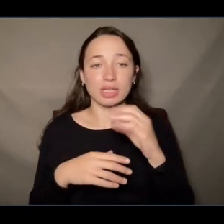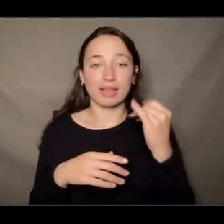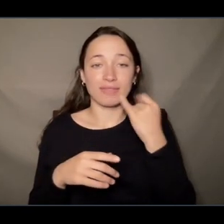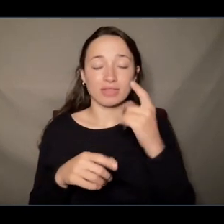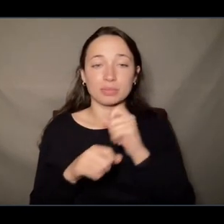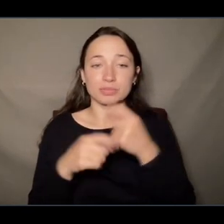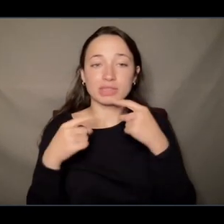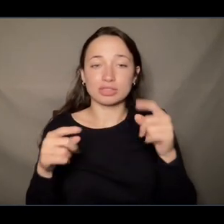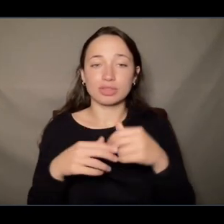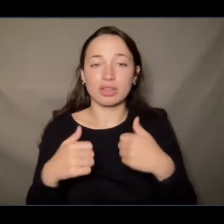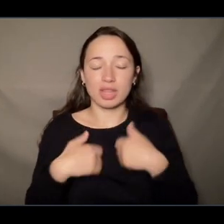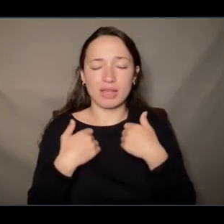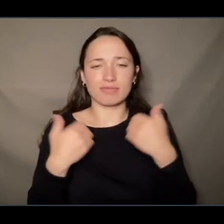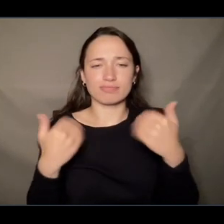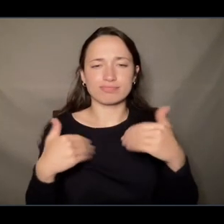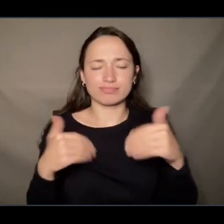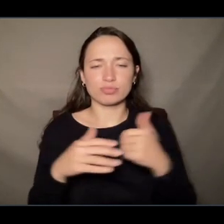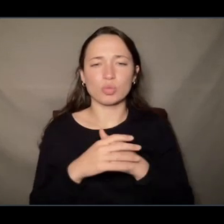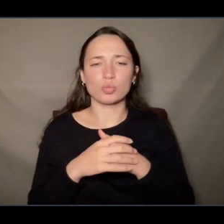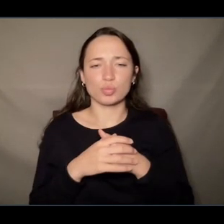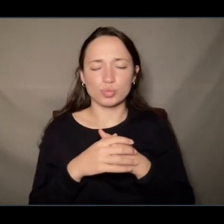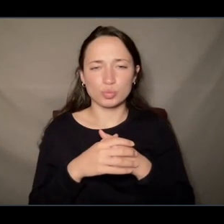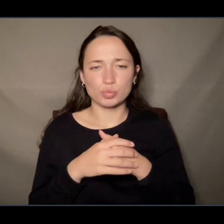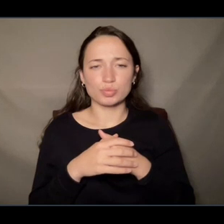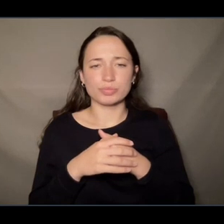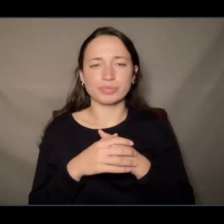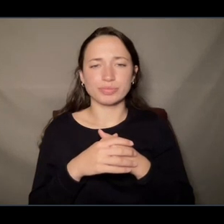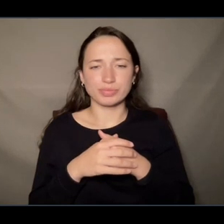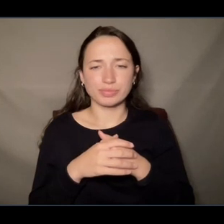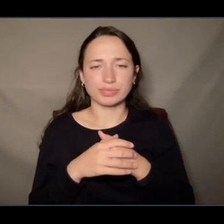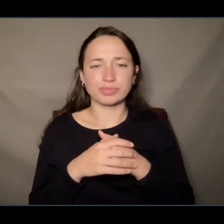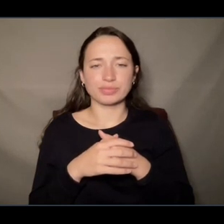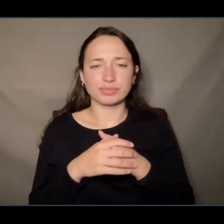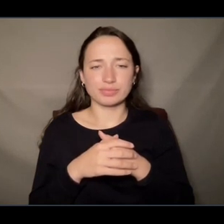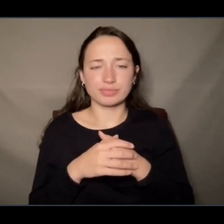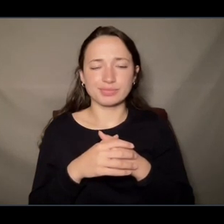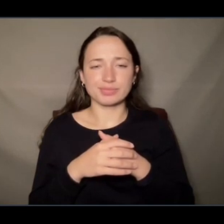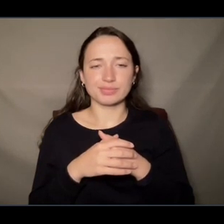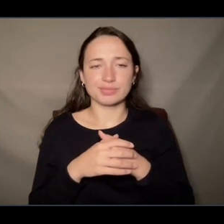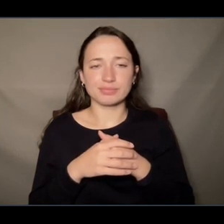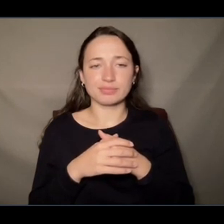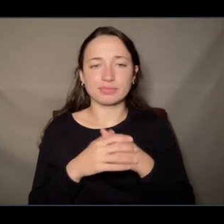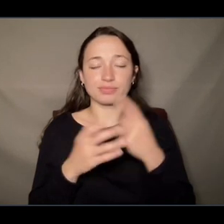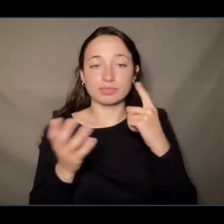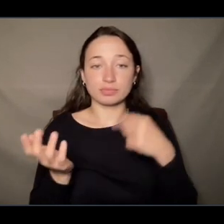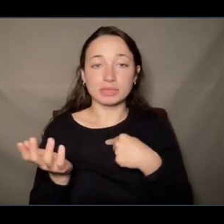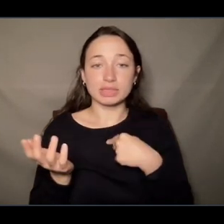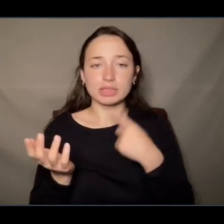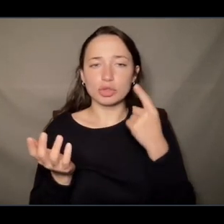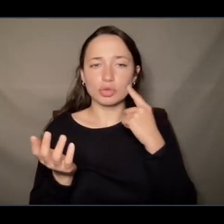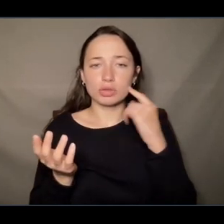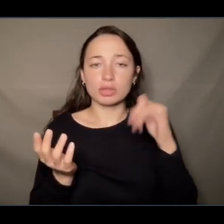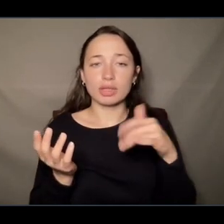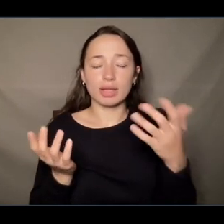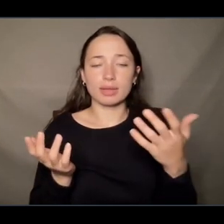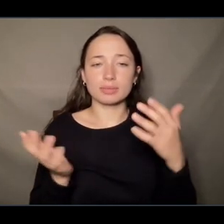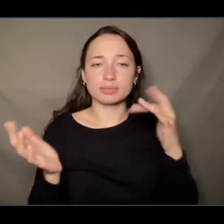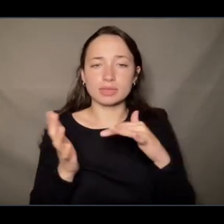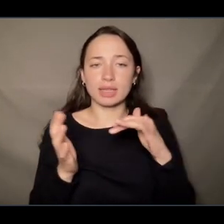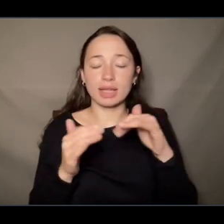school and whether you're successful in your life. That's just so amazing to me. It